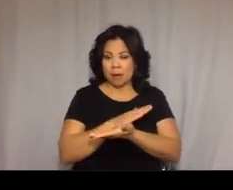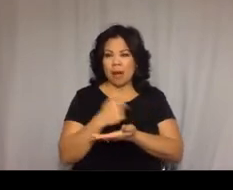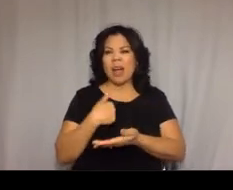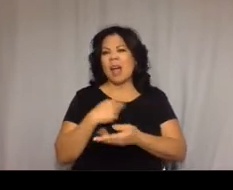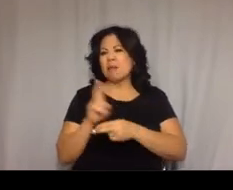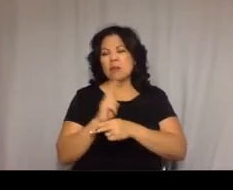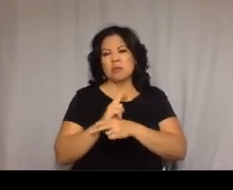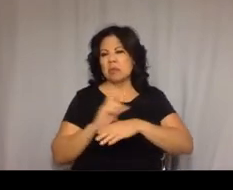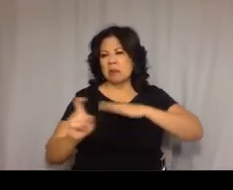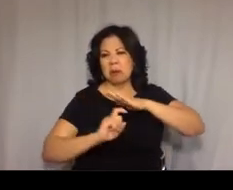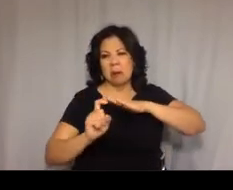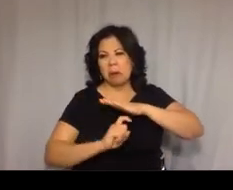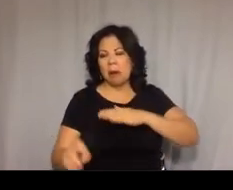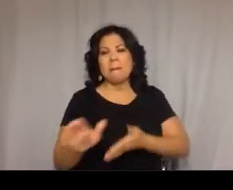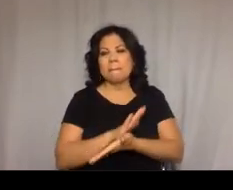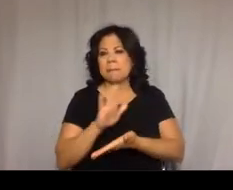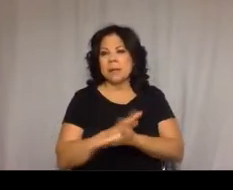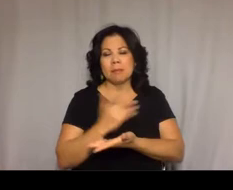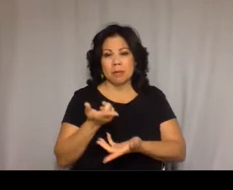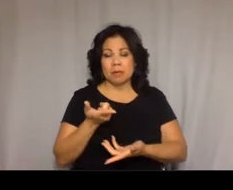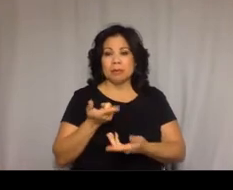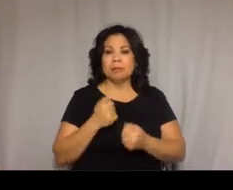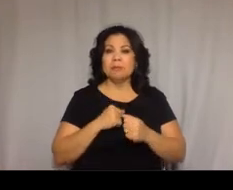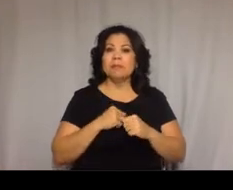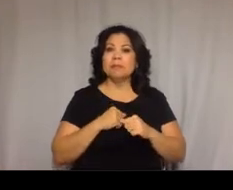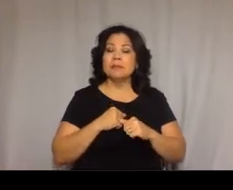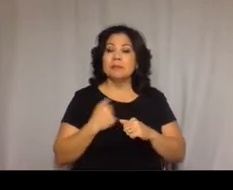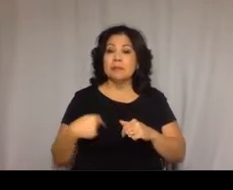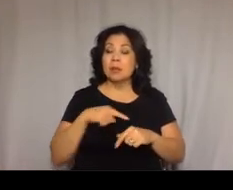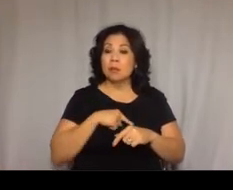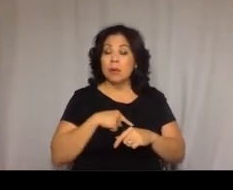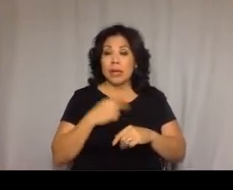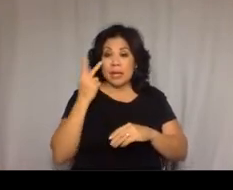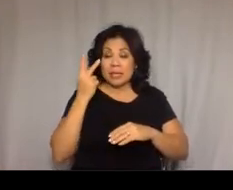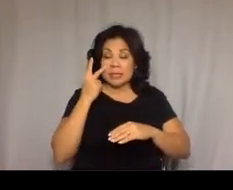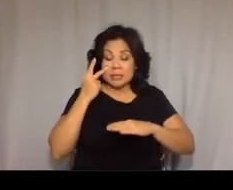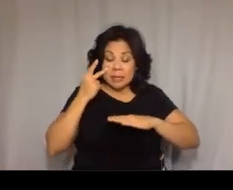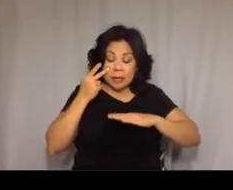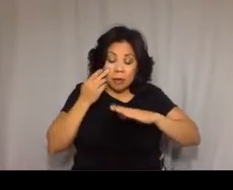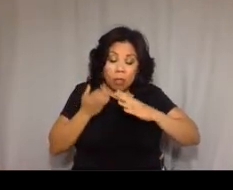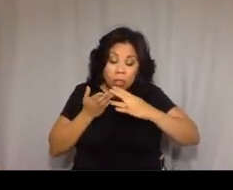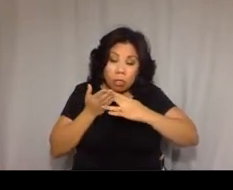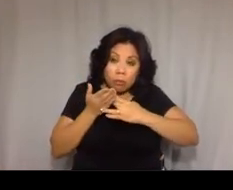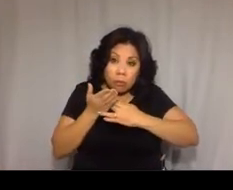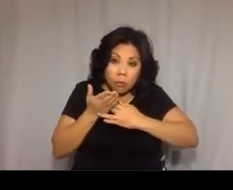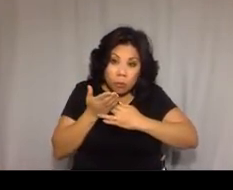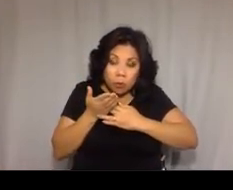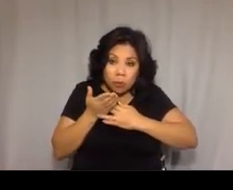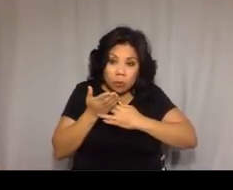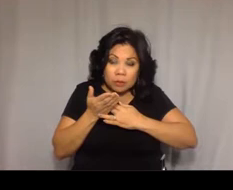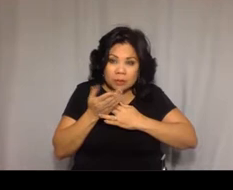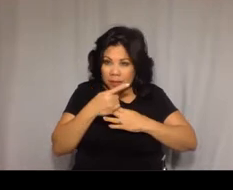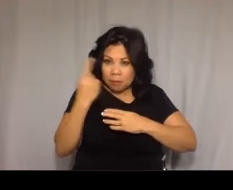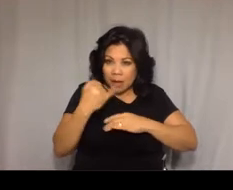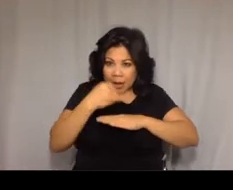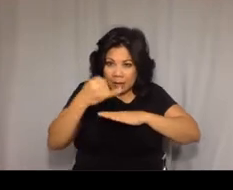paper here today. And what I love about the copy paper is we can see the black line through it. So I've